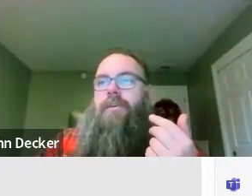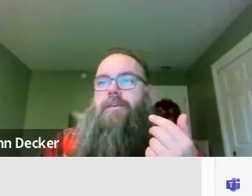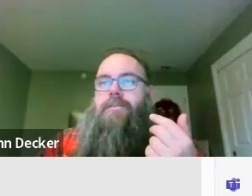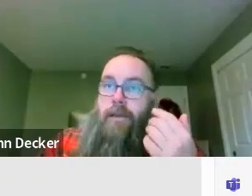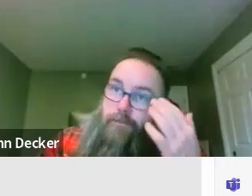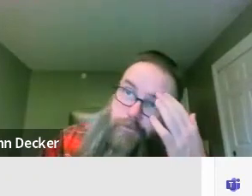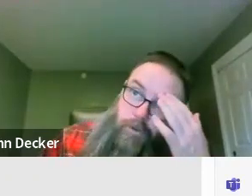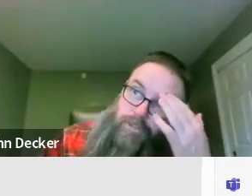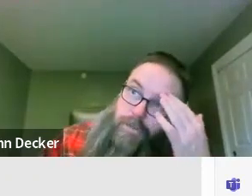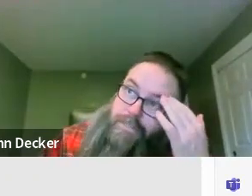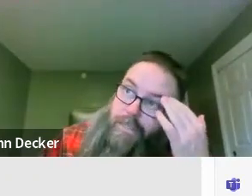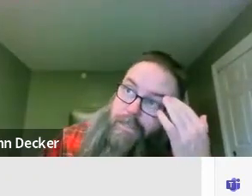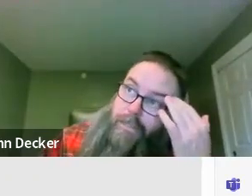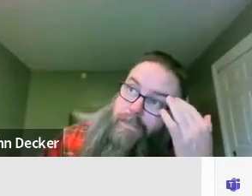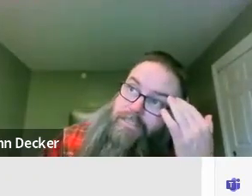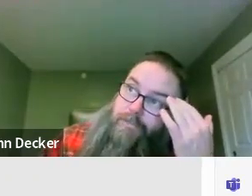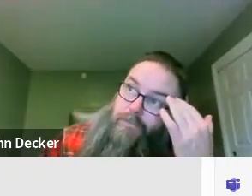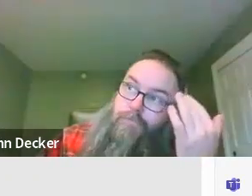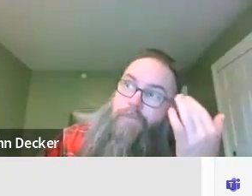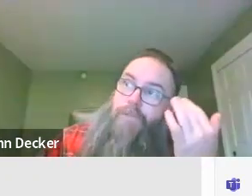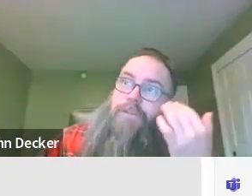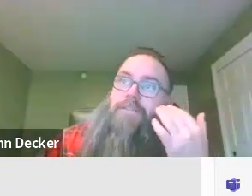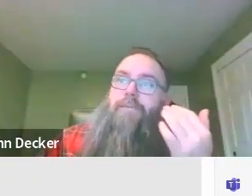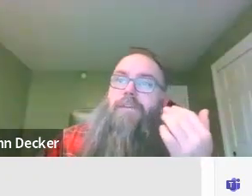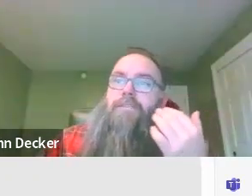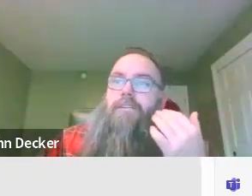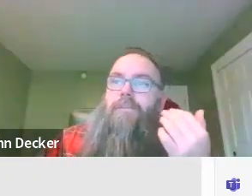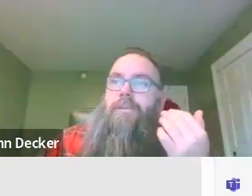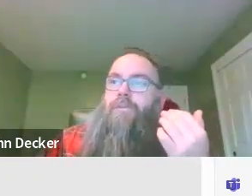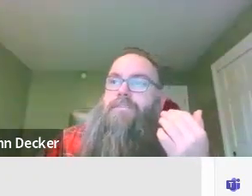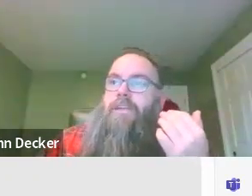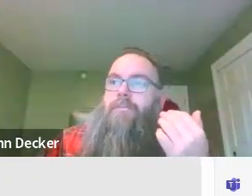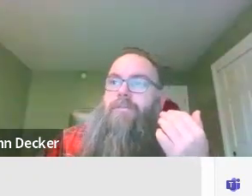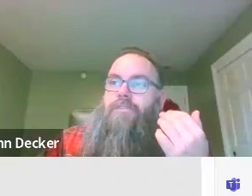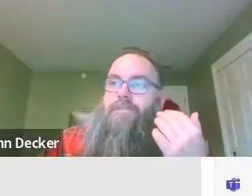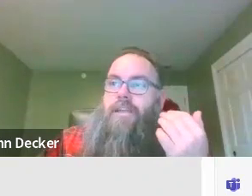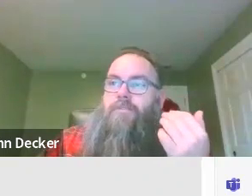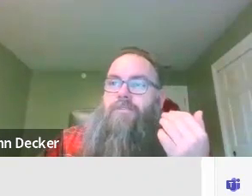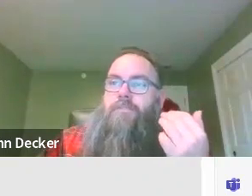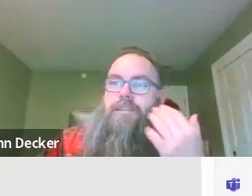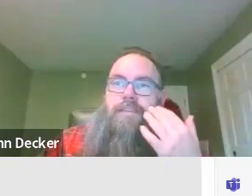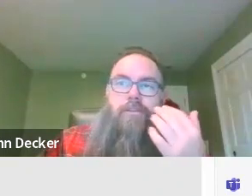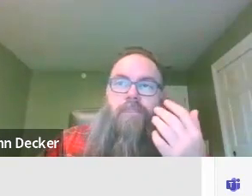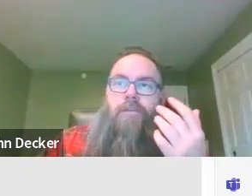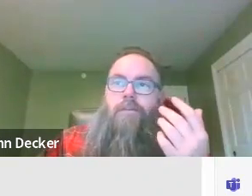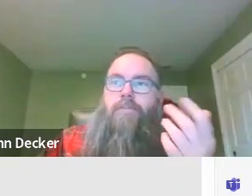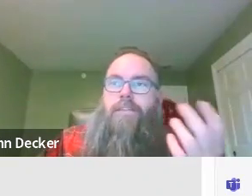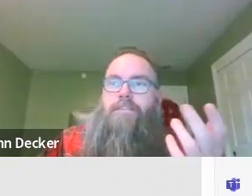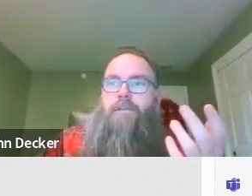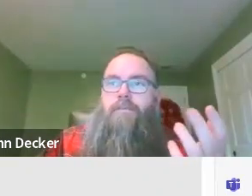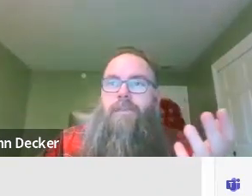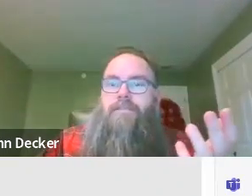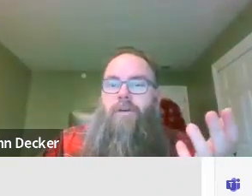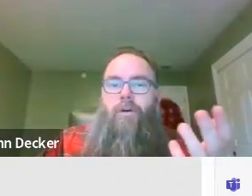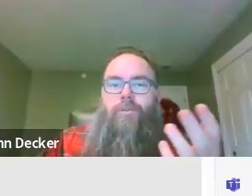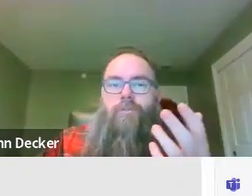next week is February 22nd. It's going to be from 5:30 to 7. It's going to be in West Sacramento at the West Sacramento Community Center. We've got